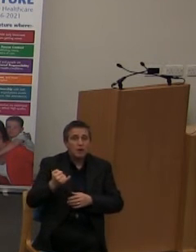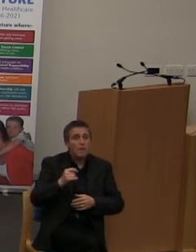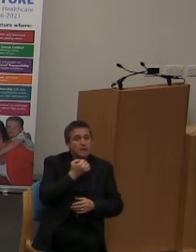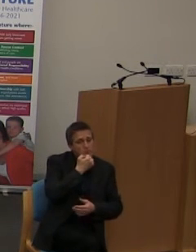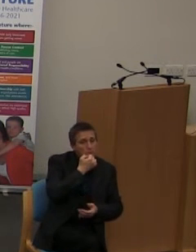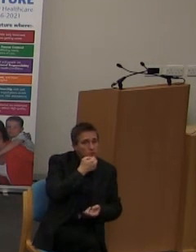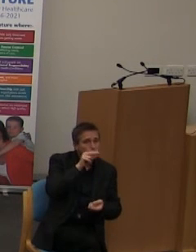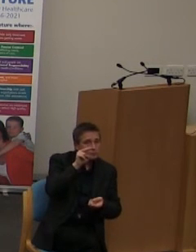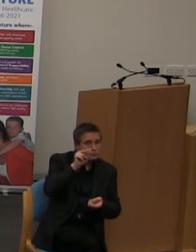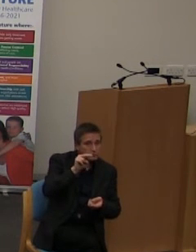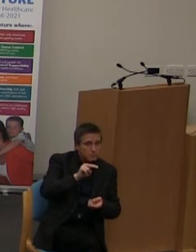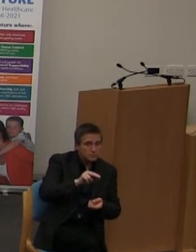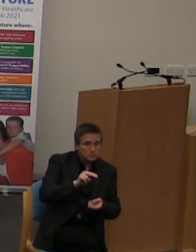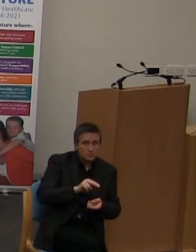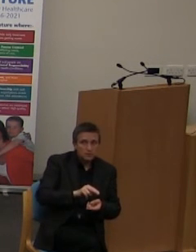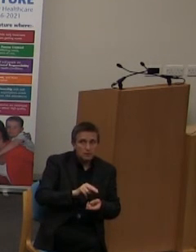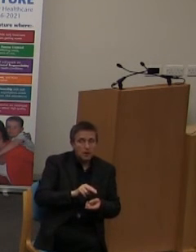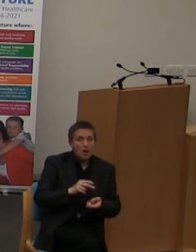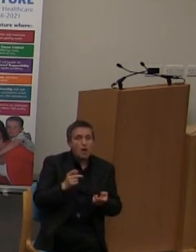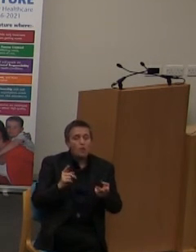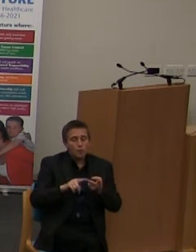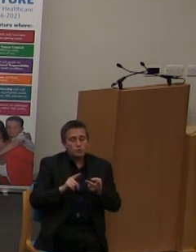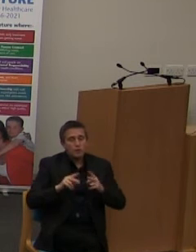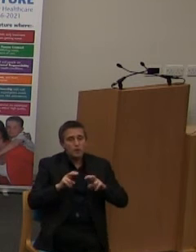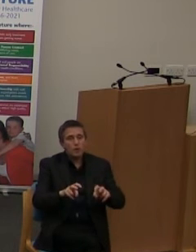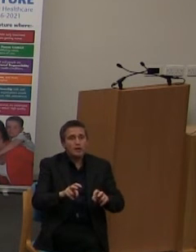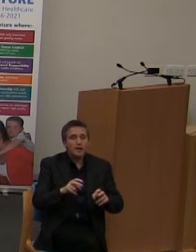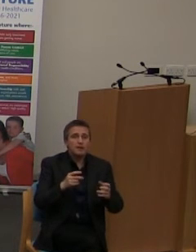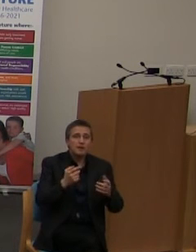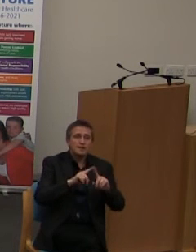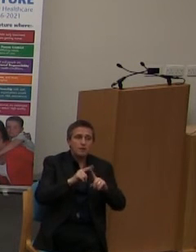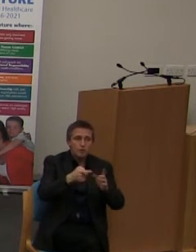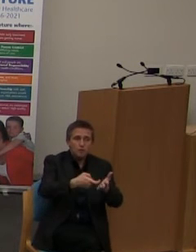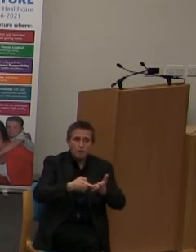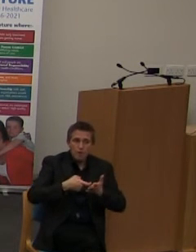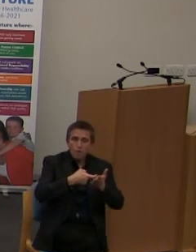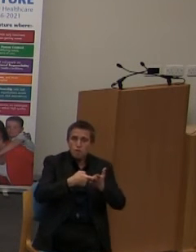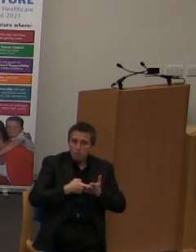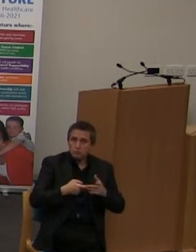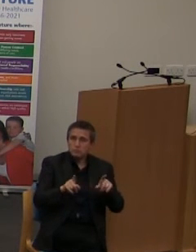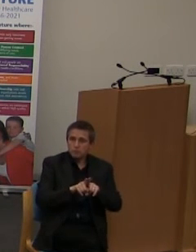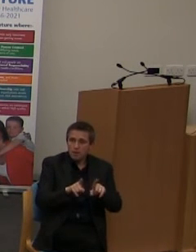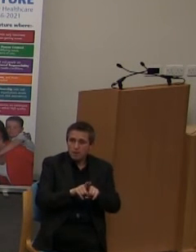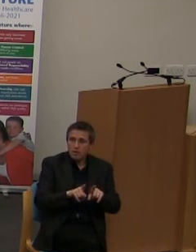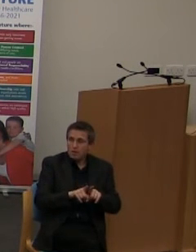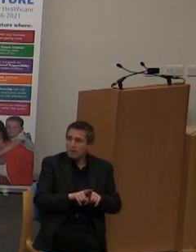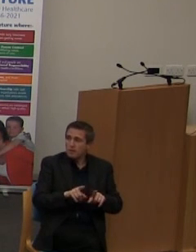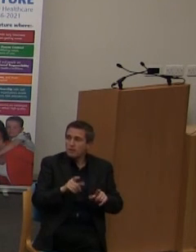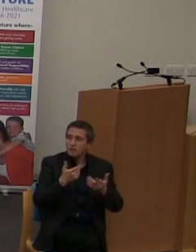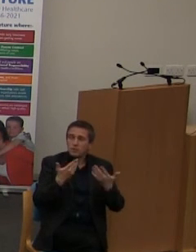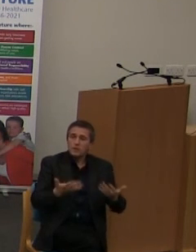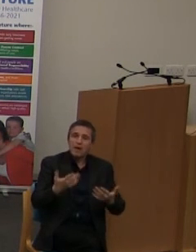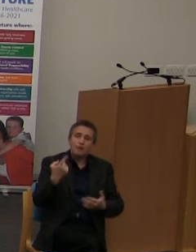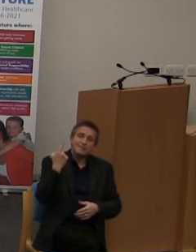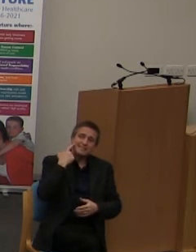did some work about patterns of referrals, and also we're on Sky Gateway, so it means that it's much easier to